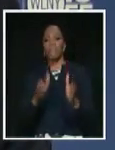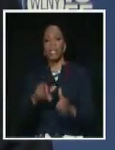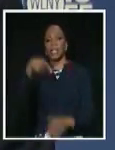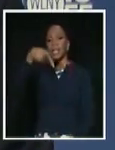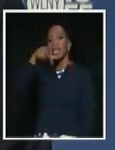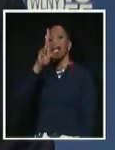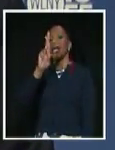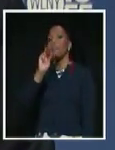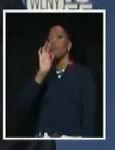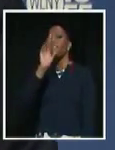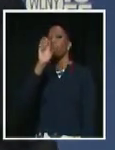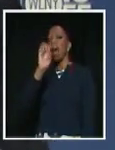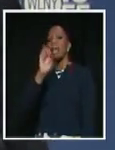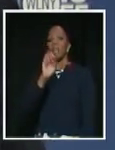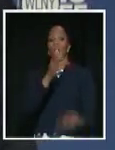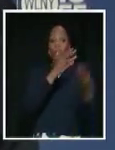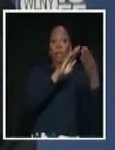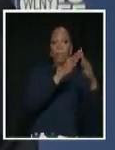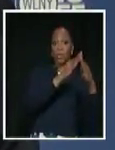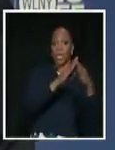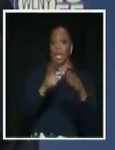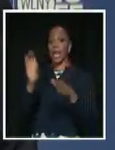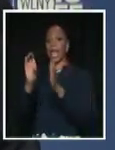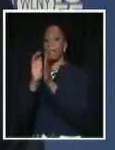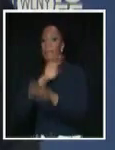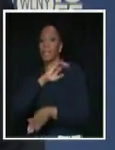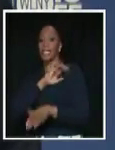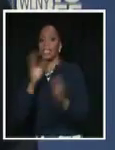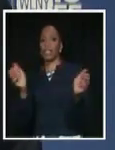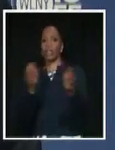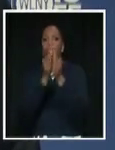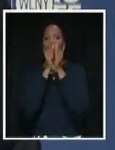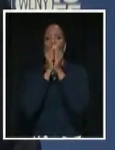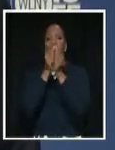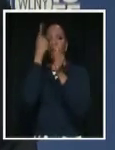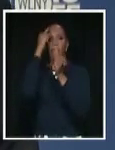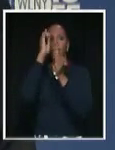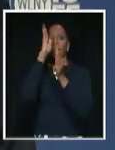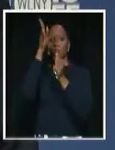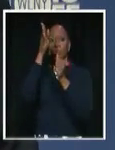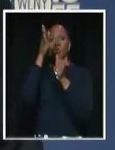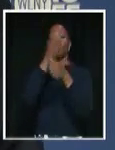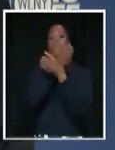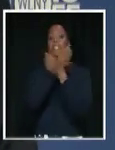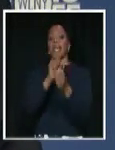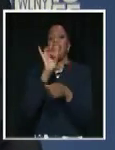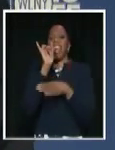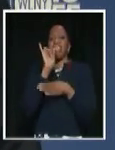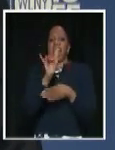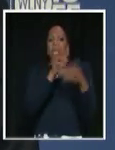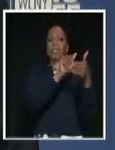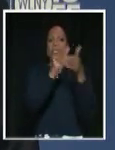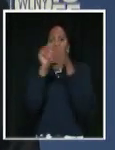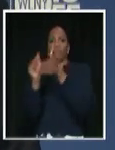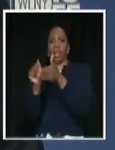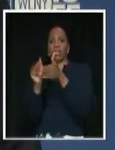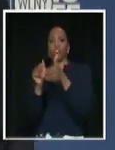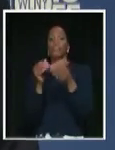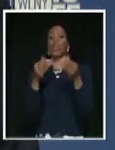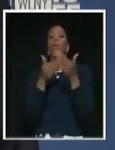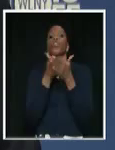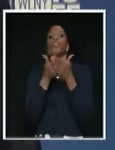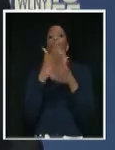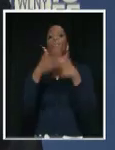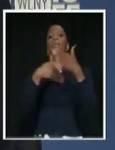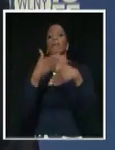police and community together for the future safety of our city. That's the direction that I want to take us in, a new progressive direction. I'm